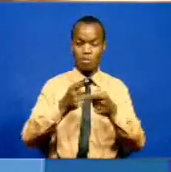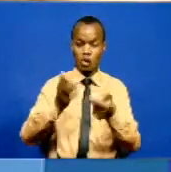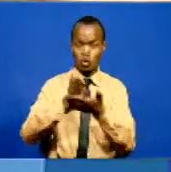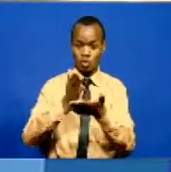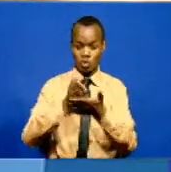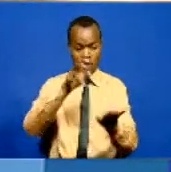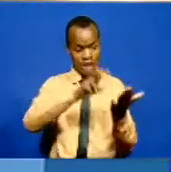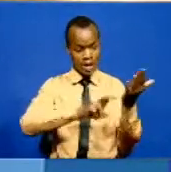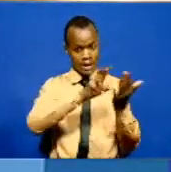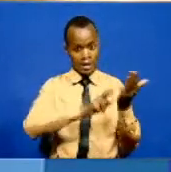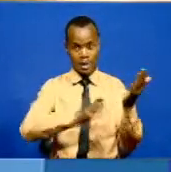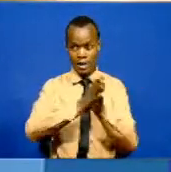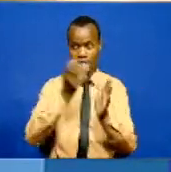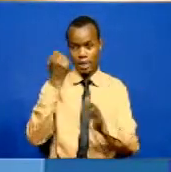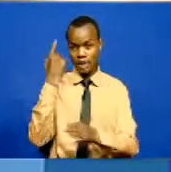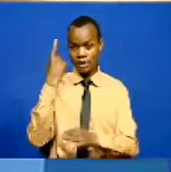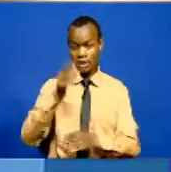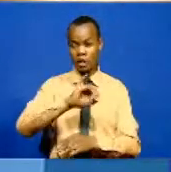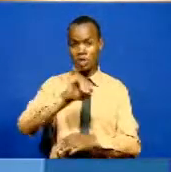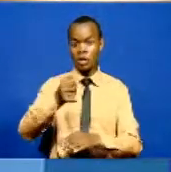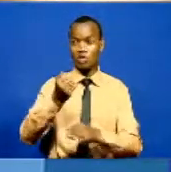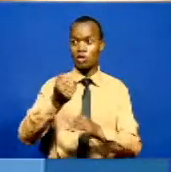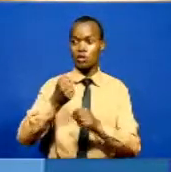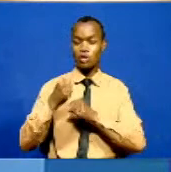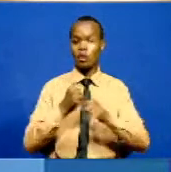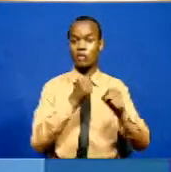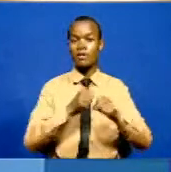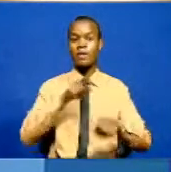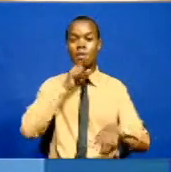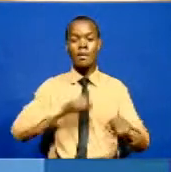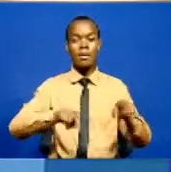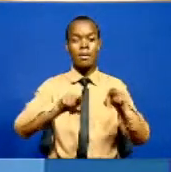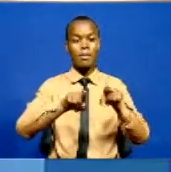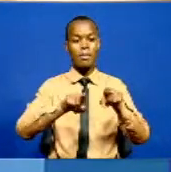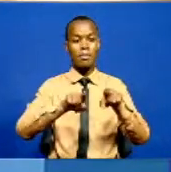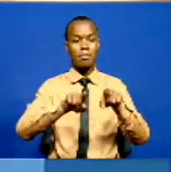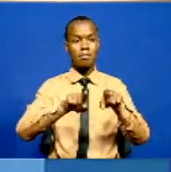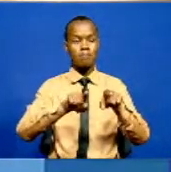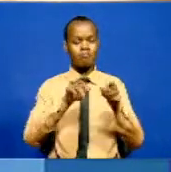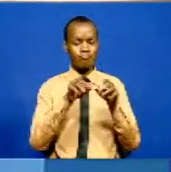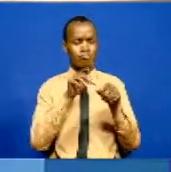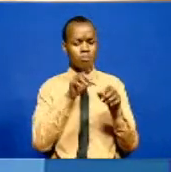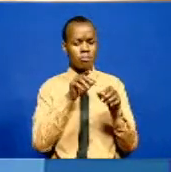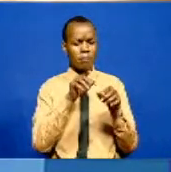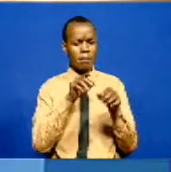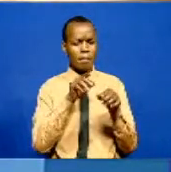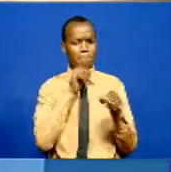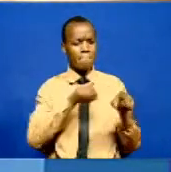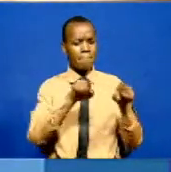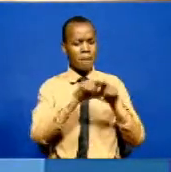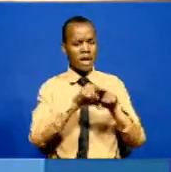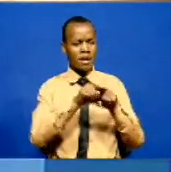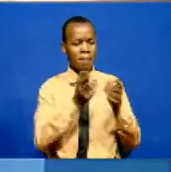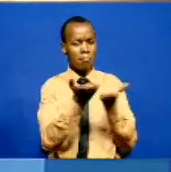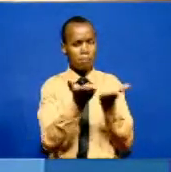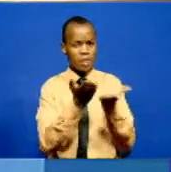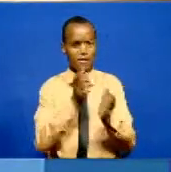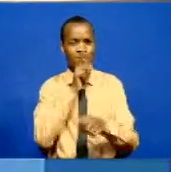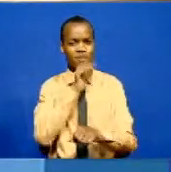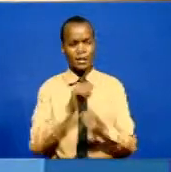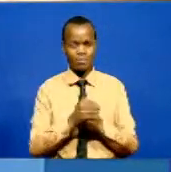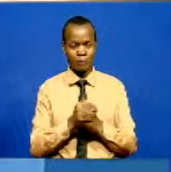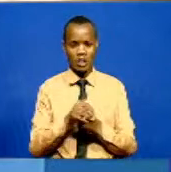understand, Joseph had been sold by his brothers to the land of Egypt, and he remained there. They knew he's dead. But many